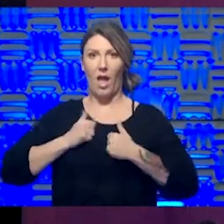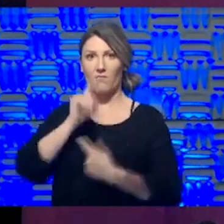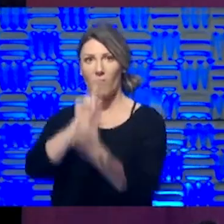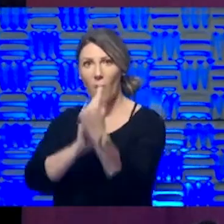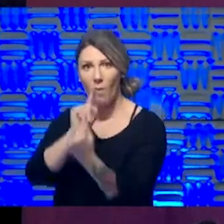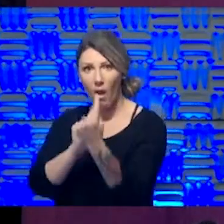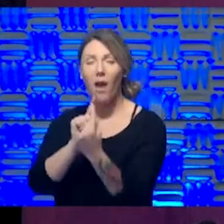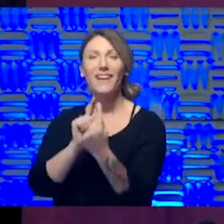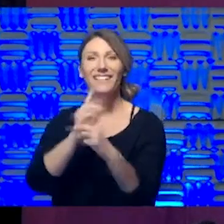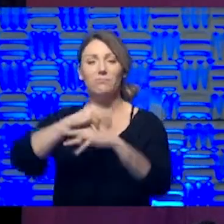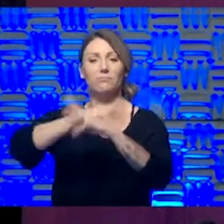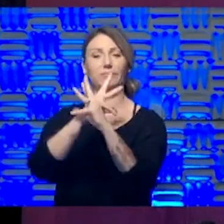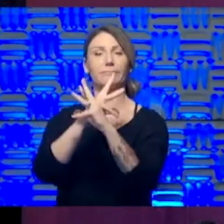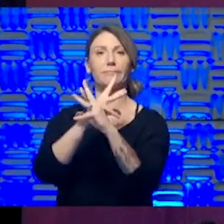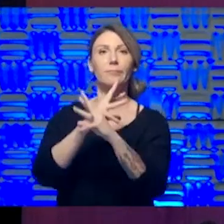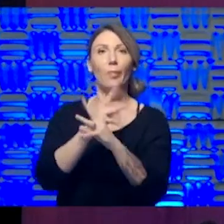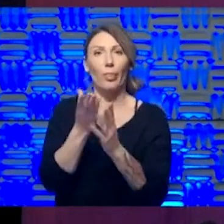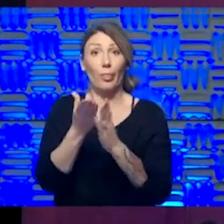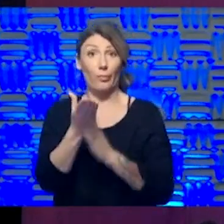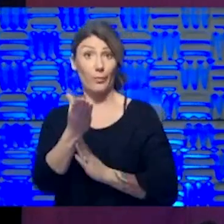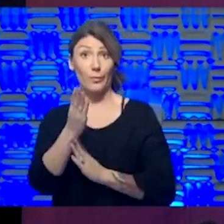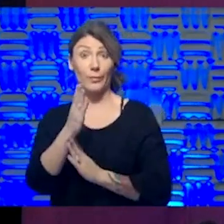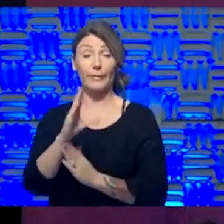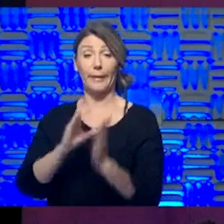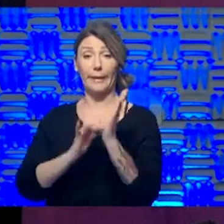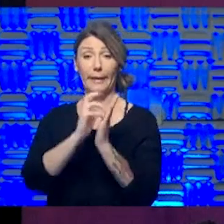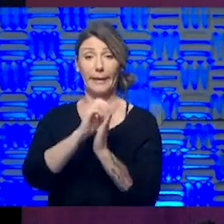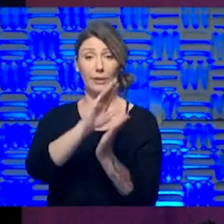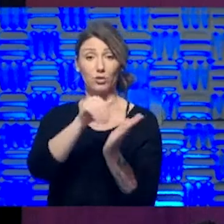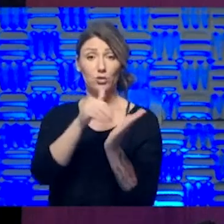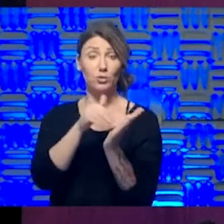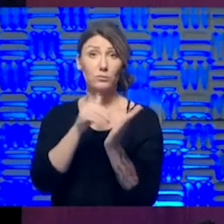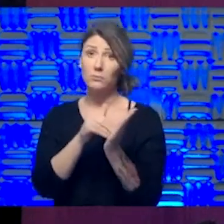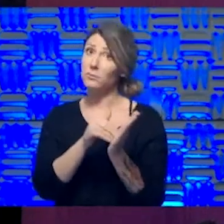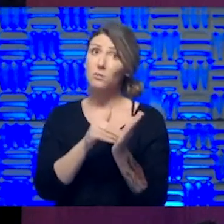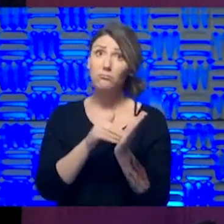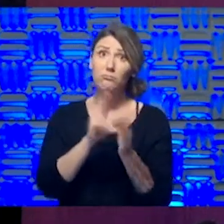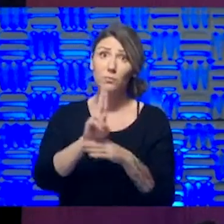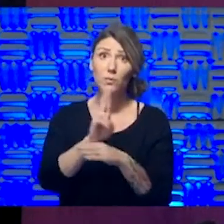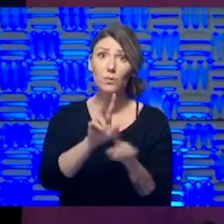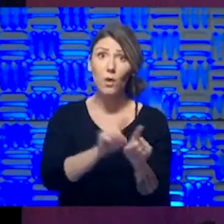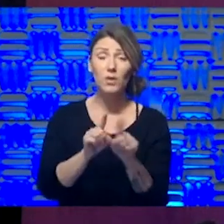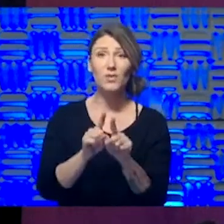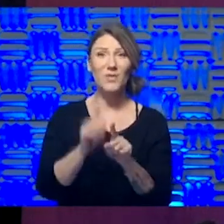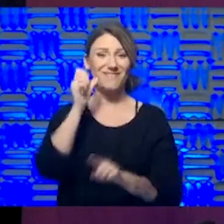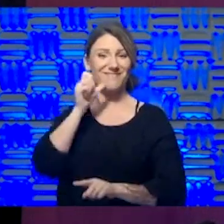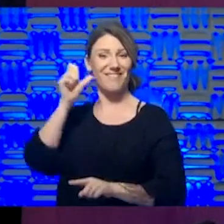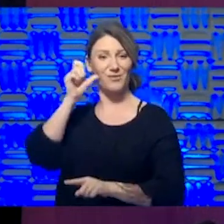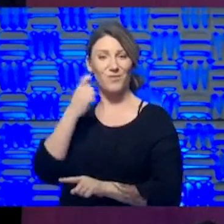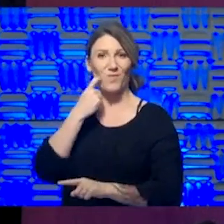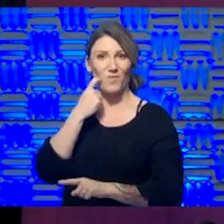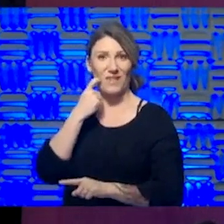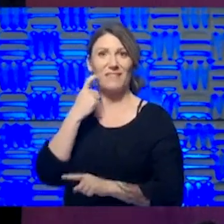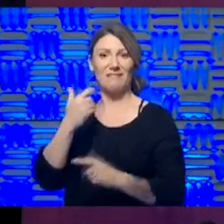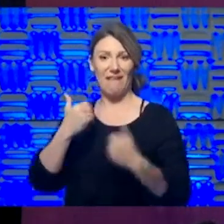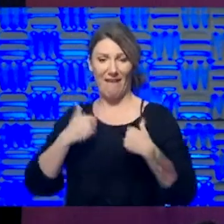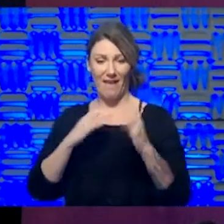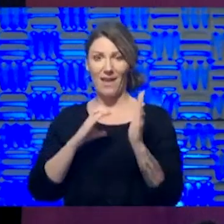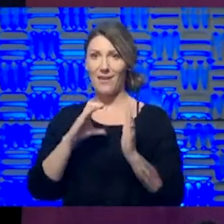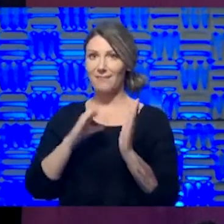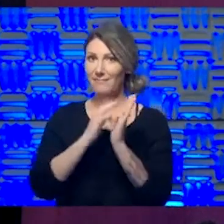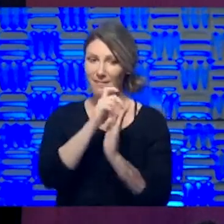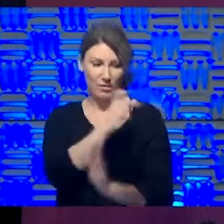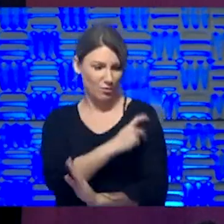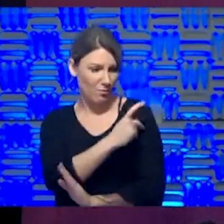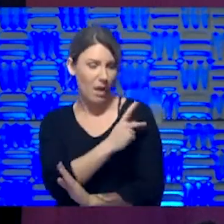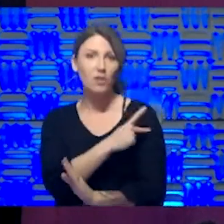Center. And so I actually just did one yesterday, a consultation with a new cancer patient by video.